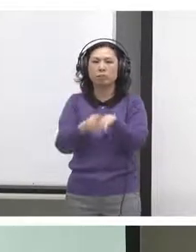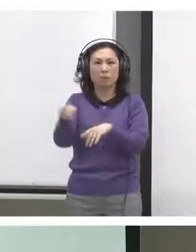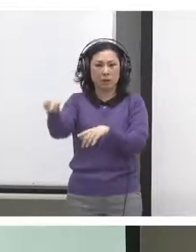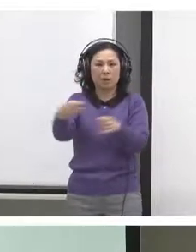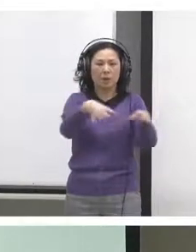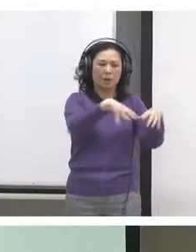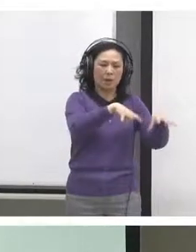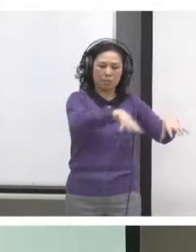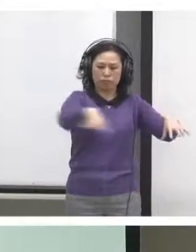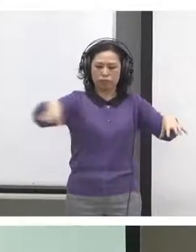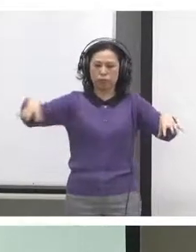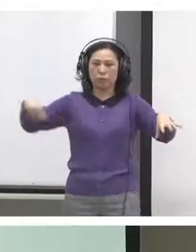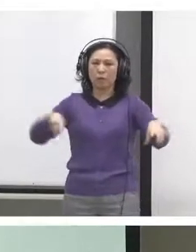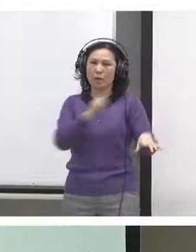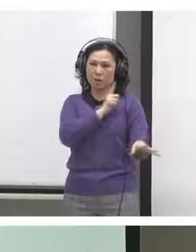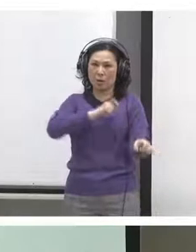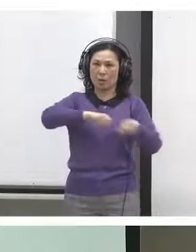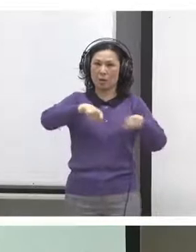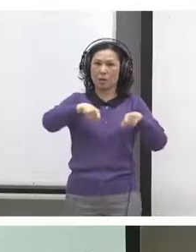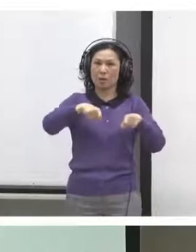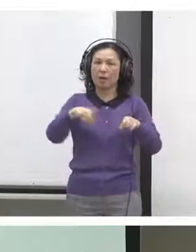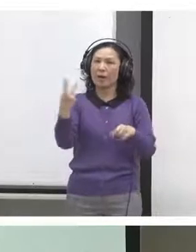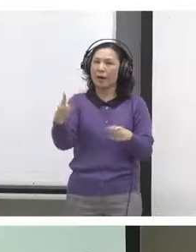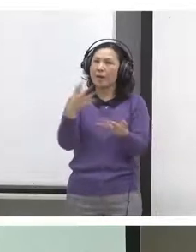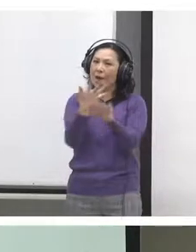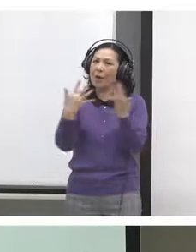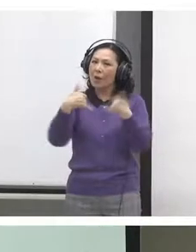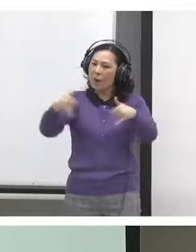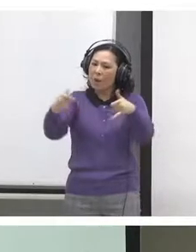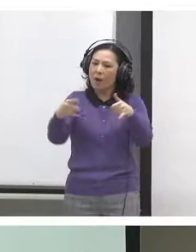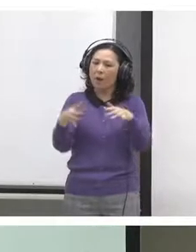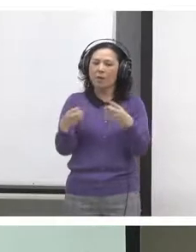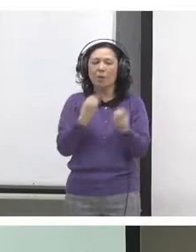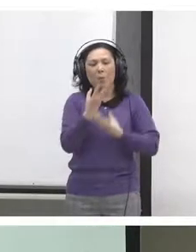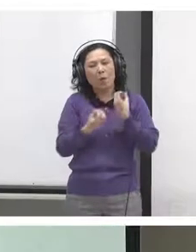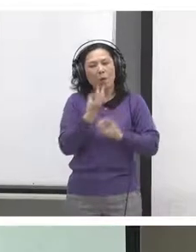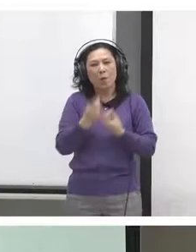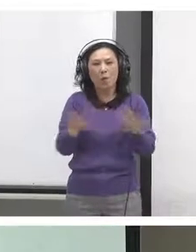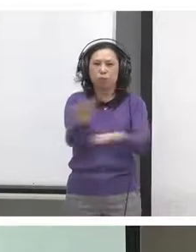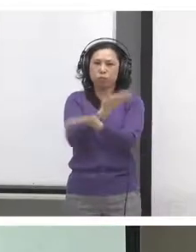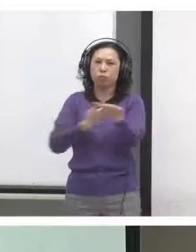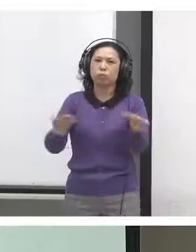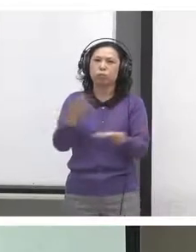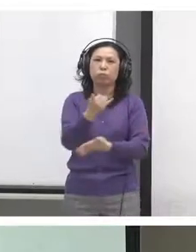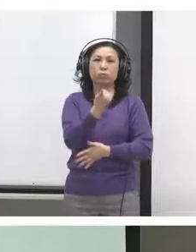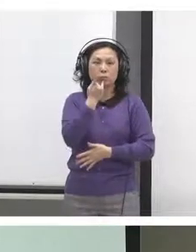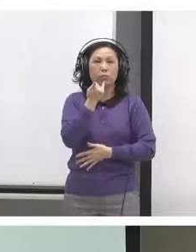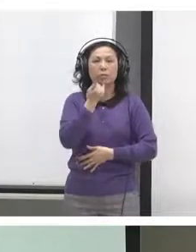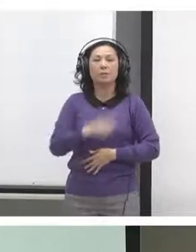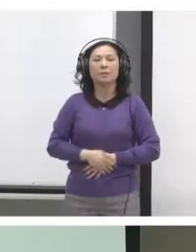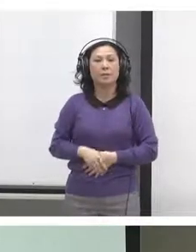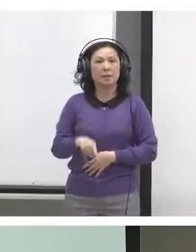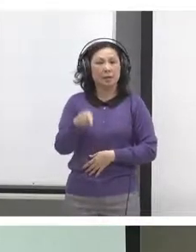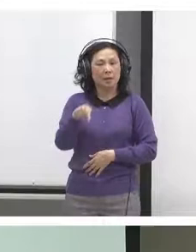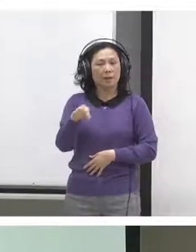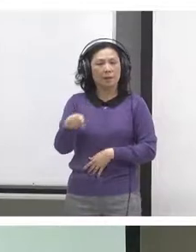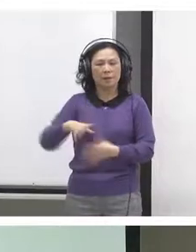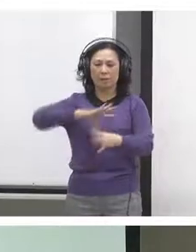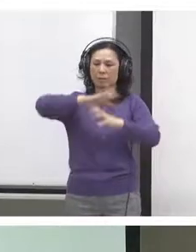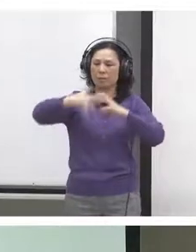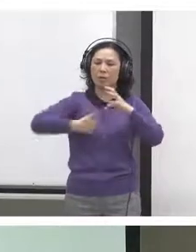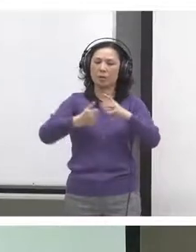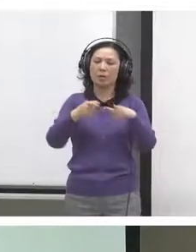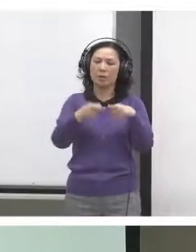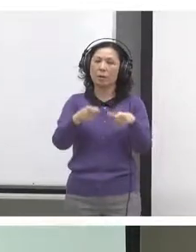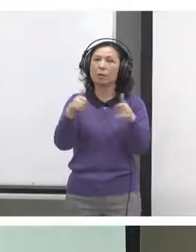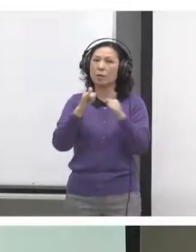network. And Code for Japan is one of governing members of global civic tech relations called